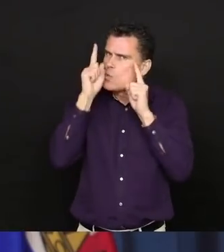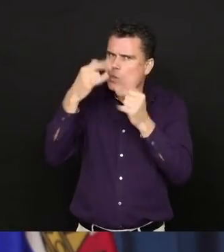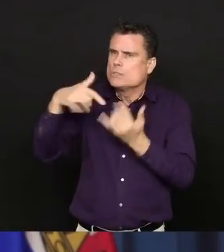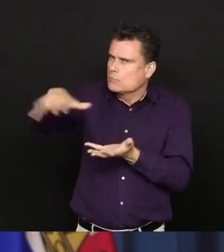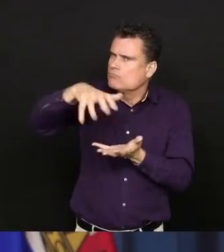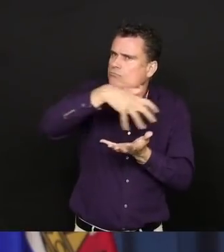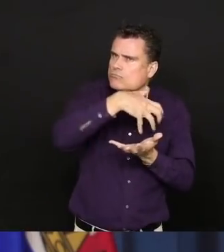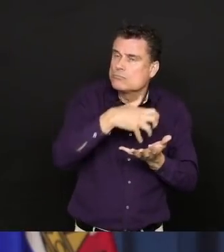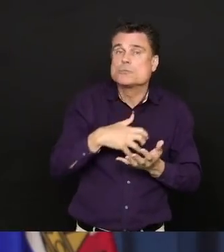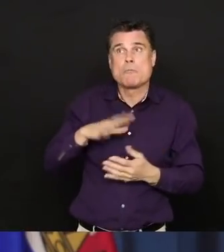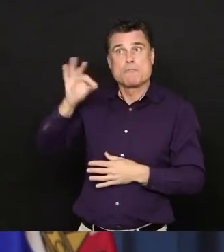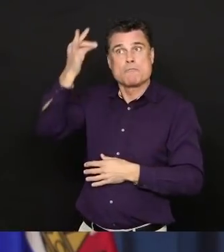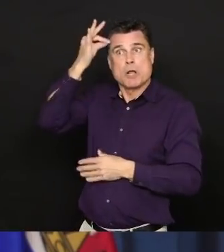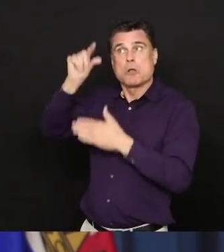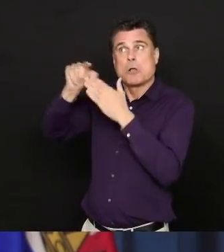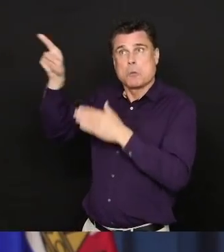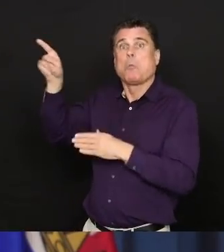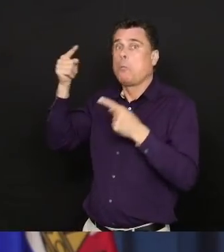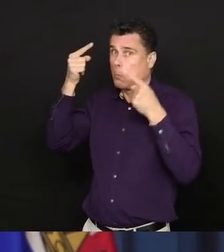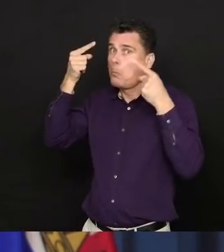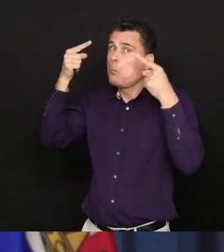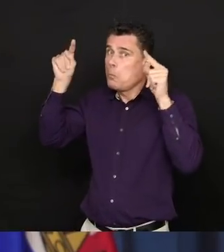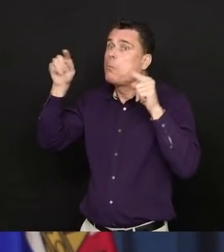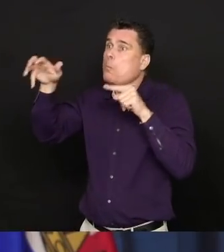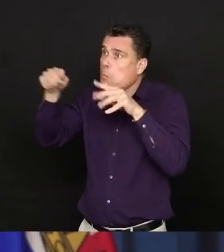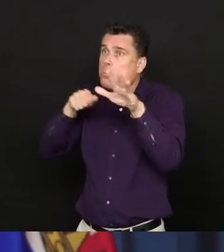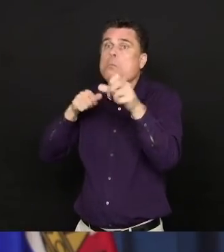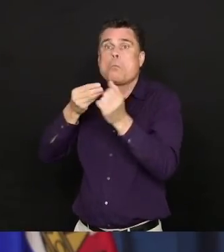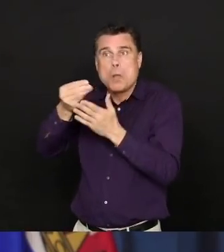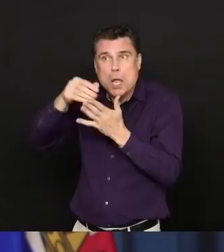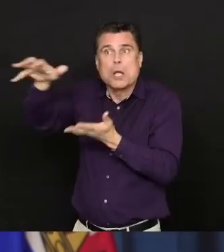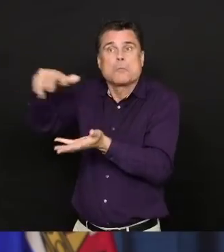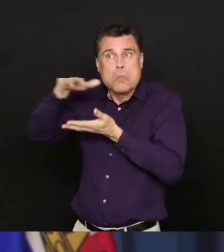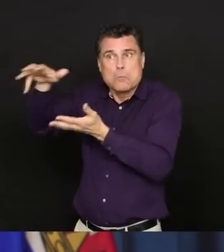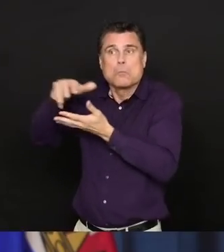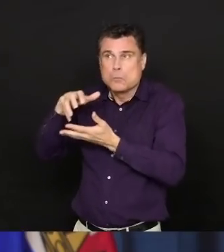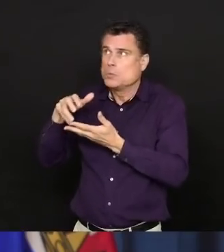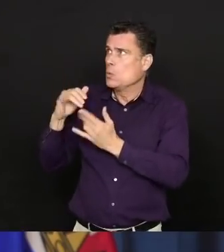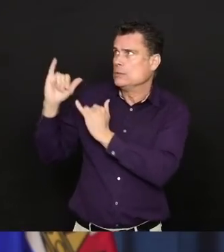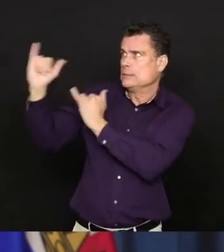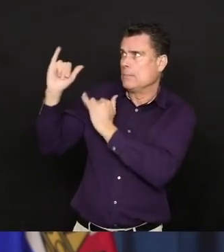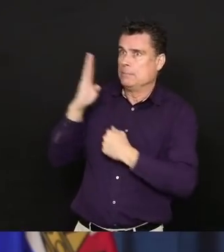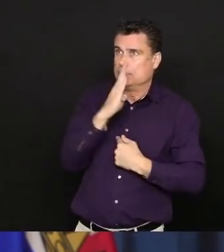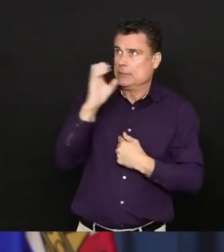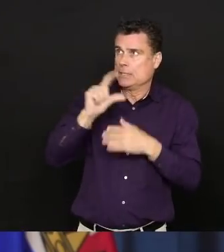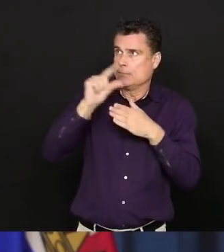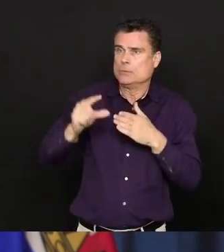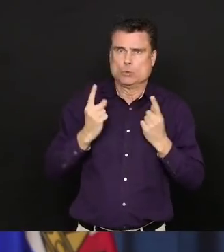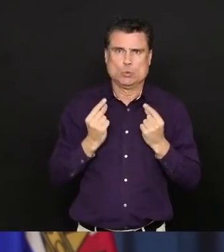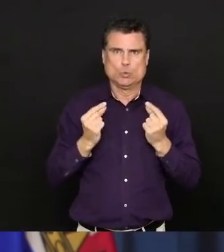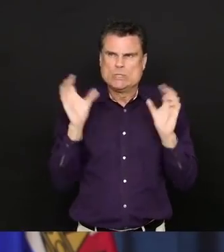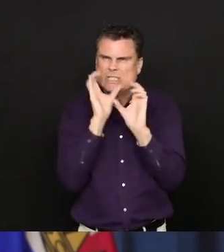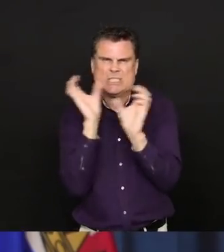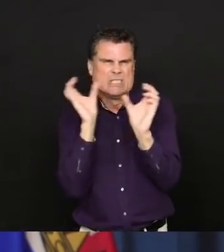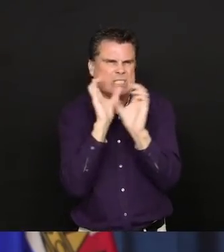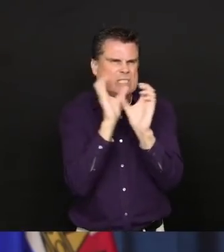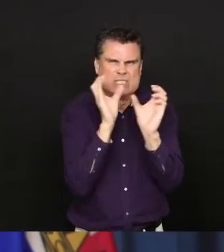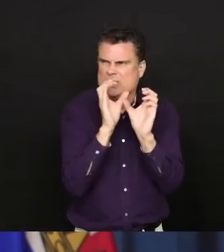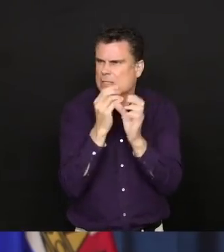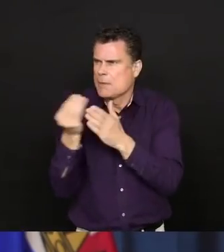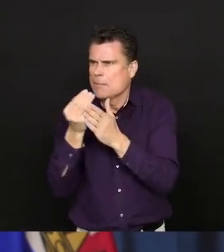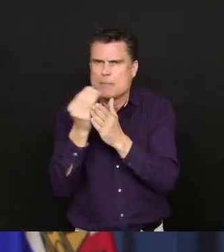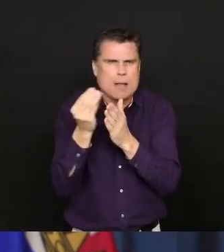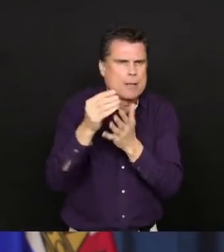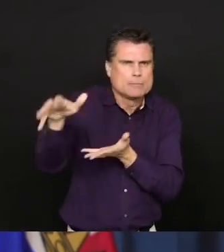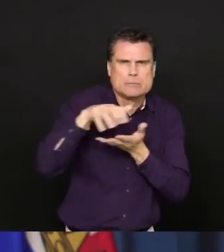the government of British Columbia, and of the community to get adequate PPE, to get adequate numbers of masks here in BC. The government of